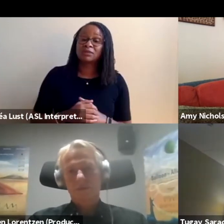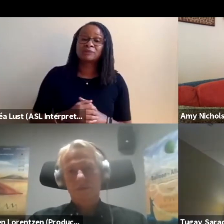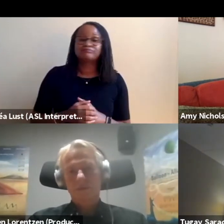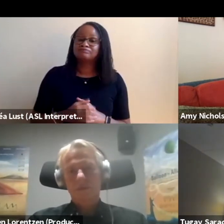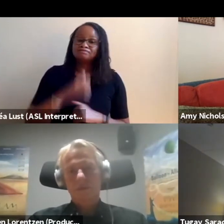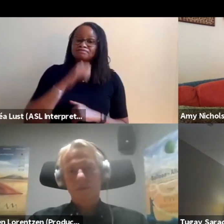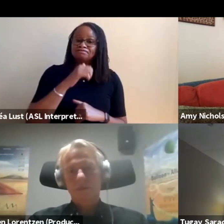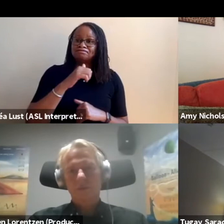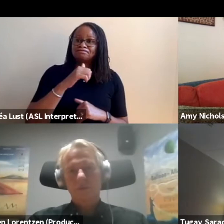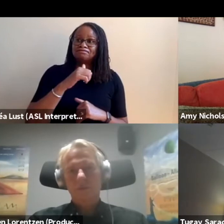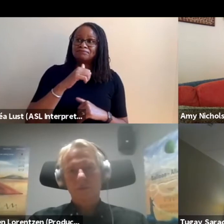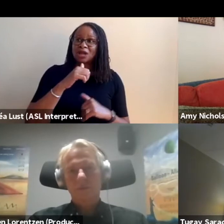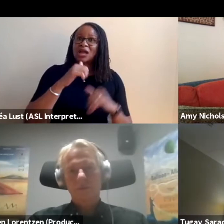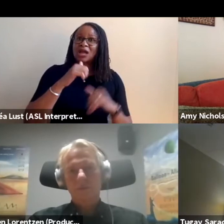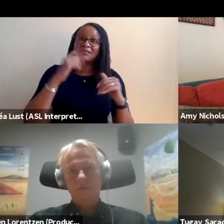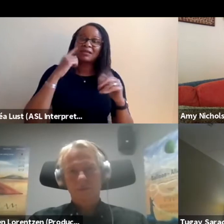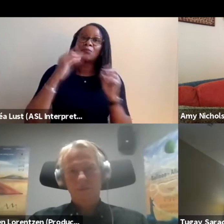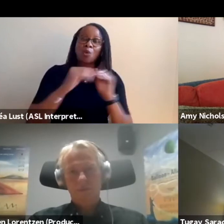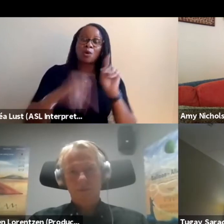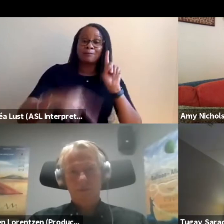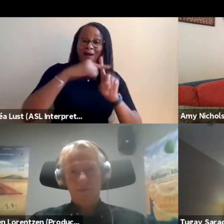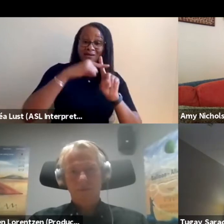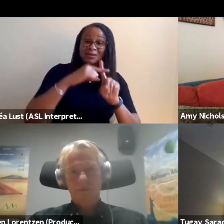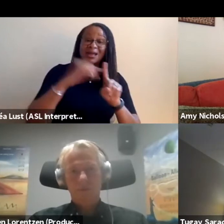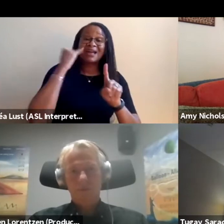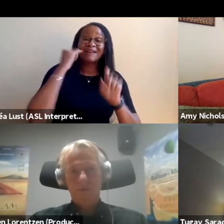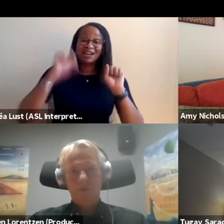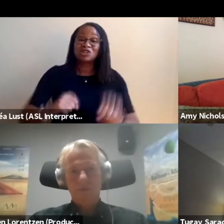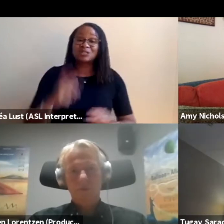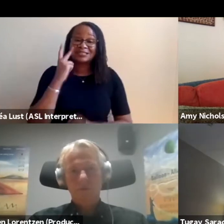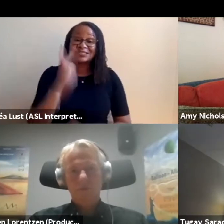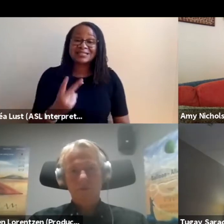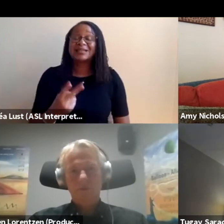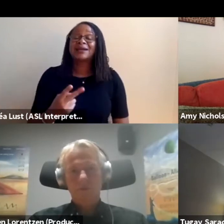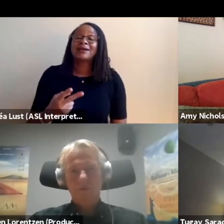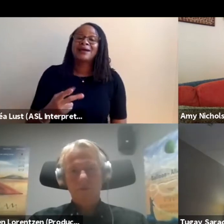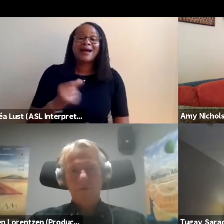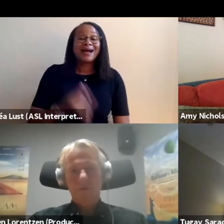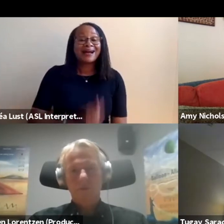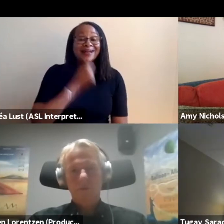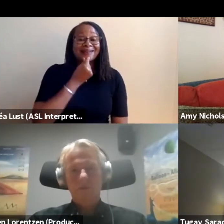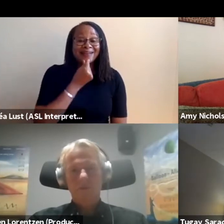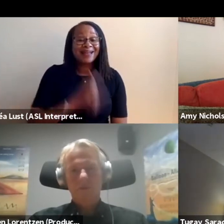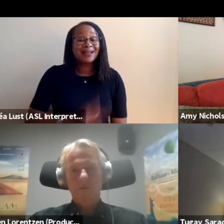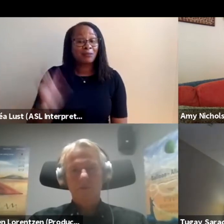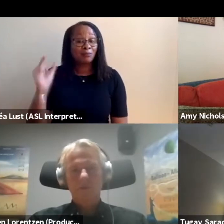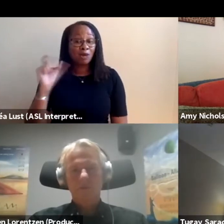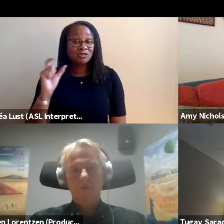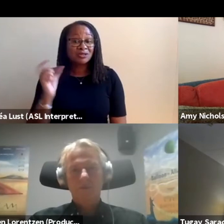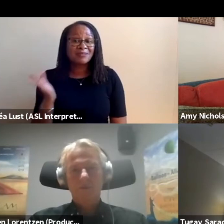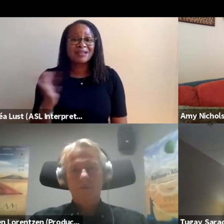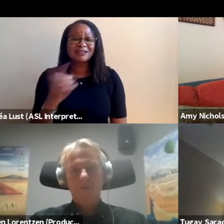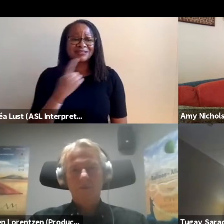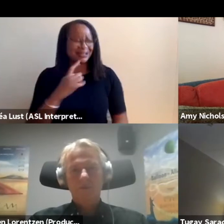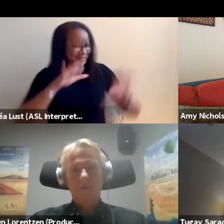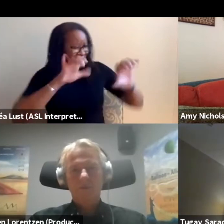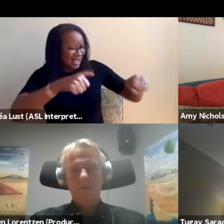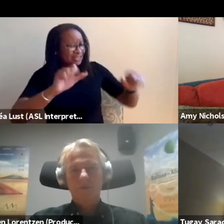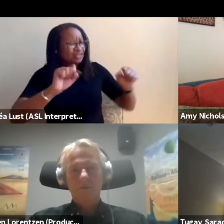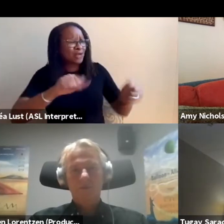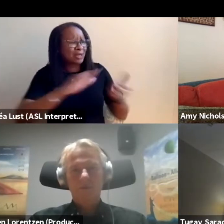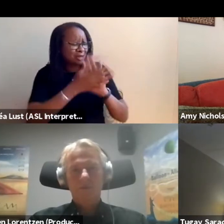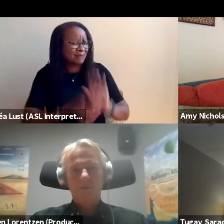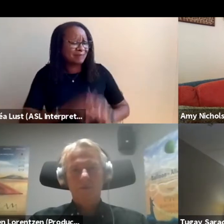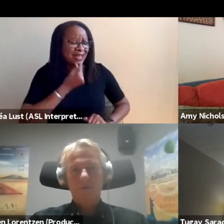to see a gay Muslim there just doing his thing, saying, yes, you can be gay and you can be a Muslim and that's